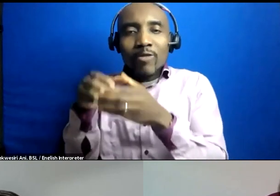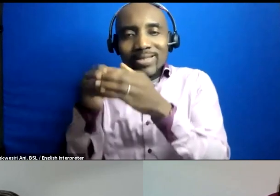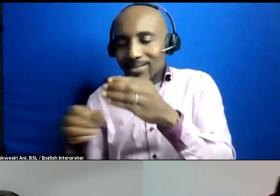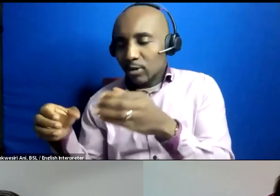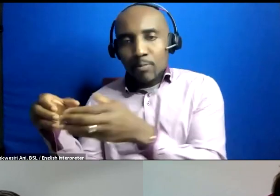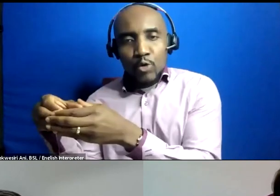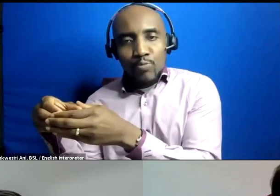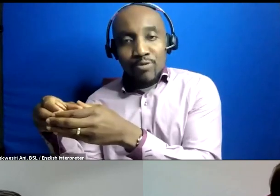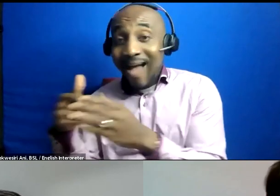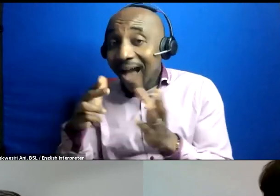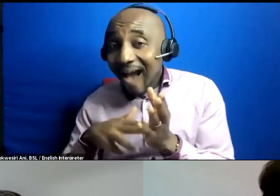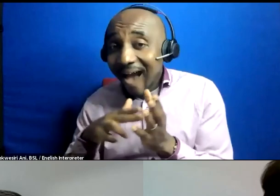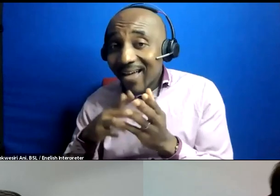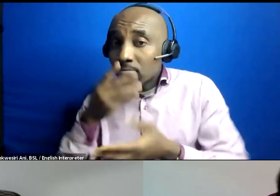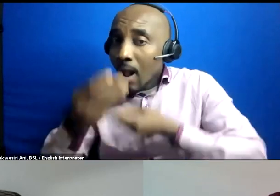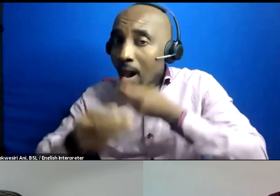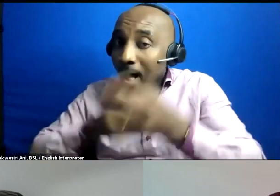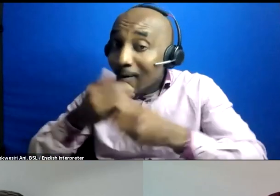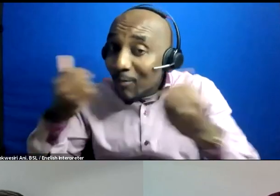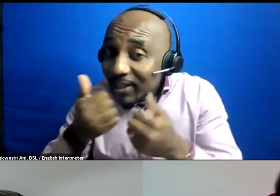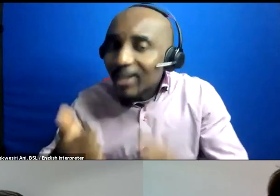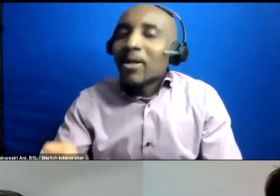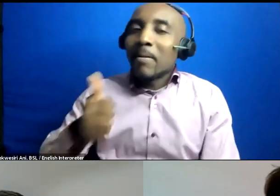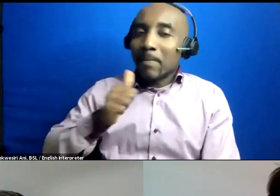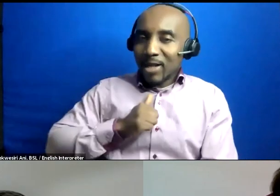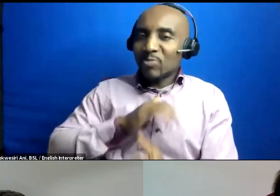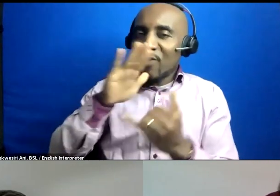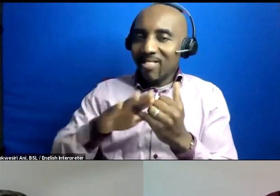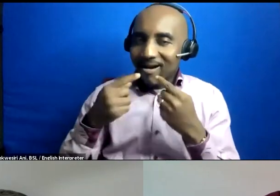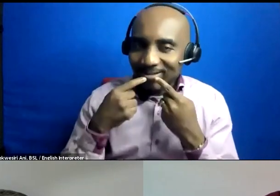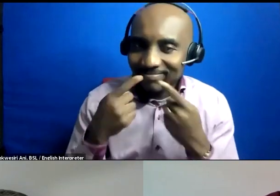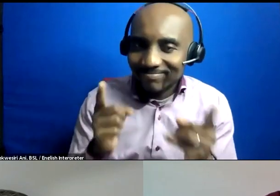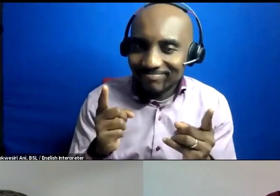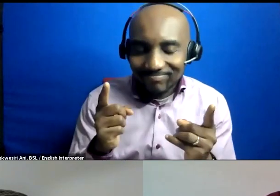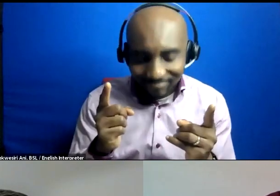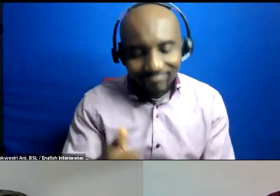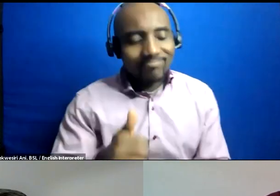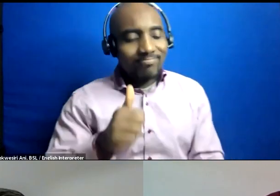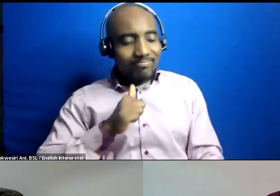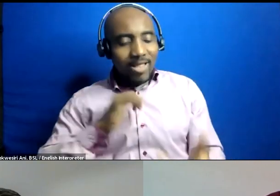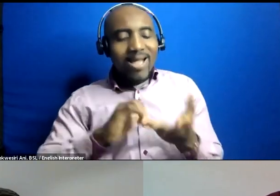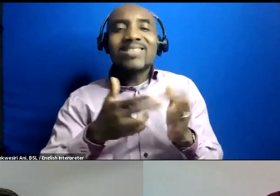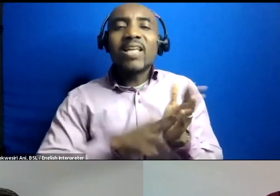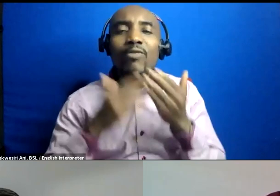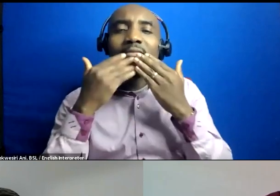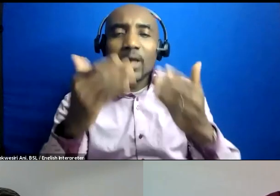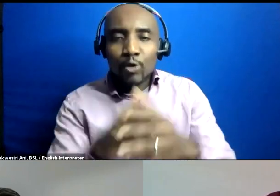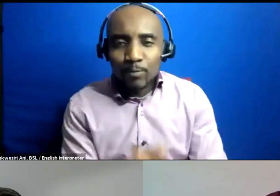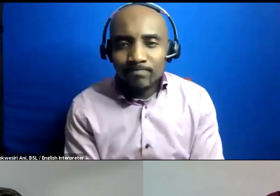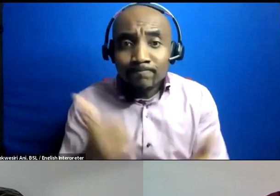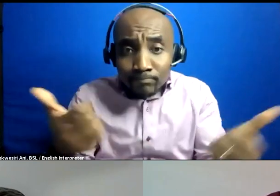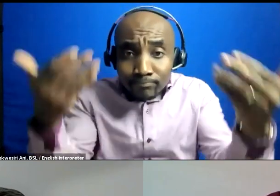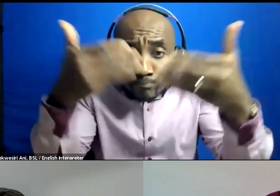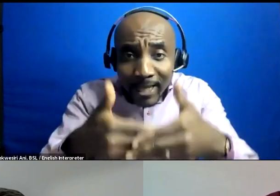me and I'll just give a final closing remarks. Okay, thank you. Thank you so much for that, Stephen. And good evening again